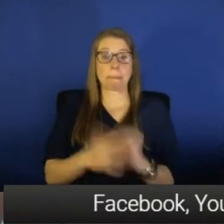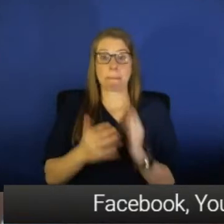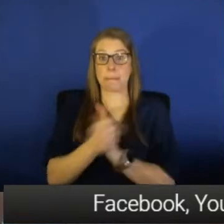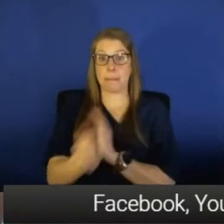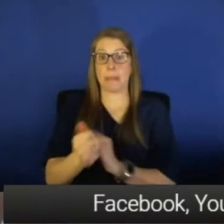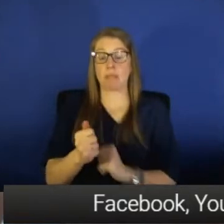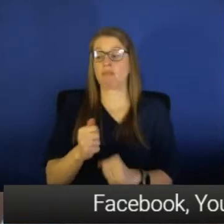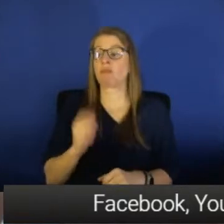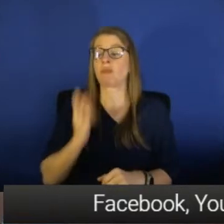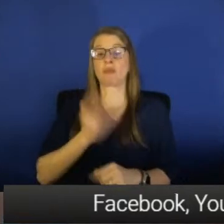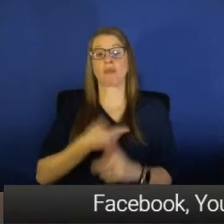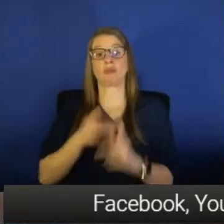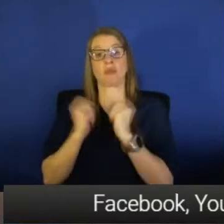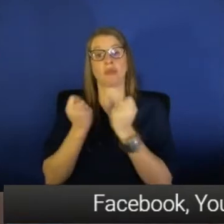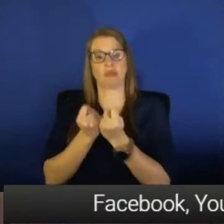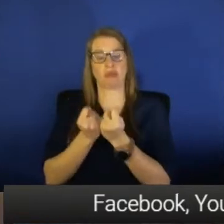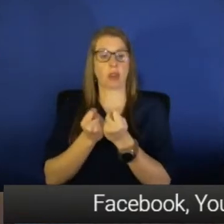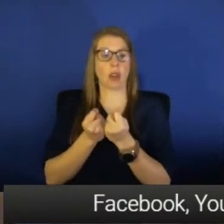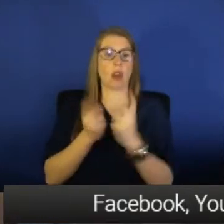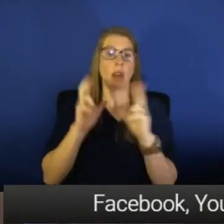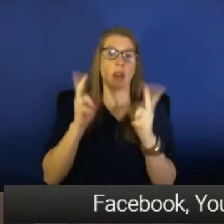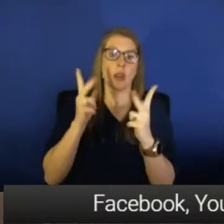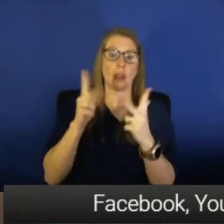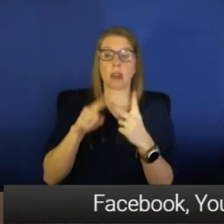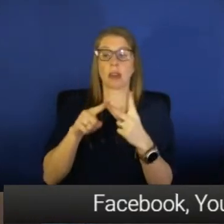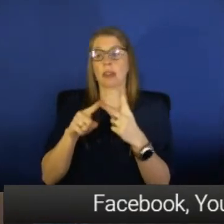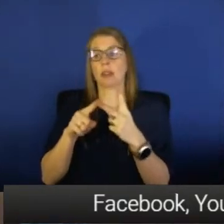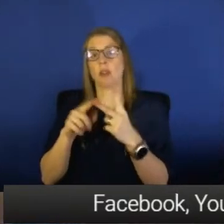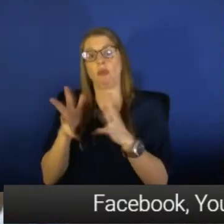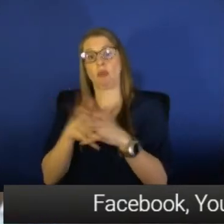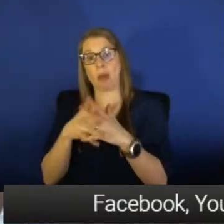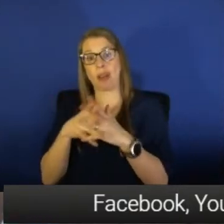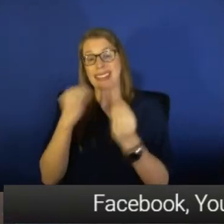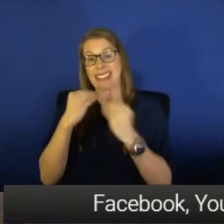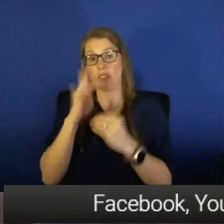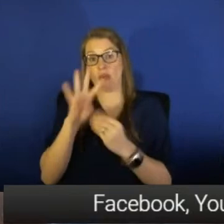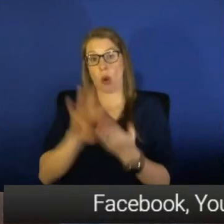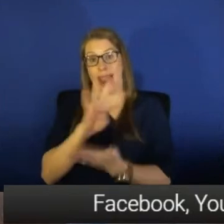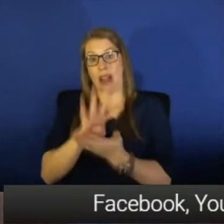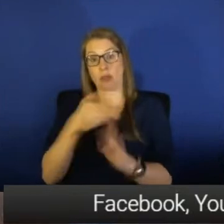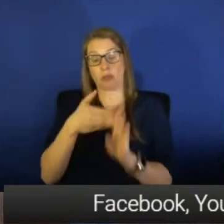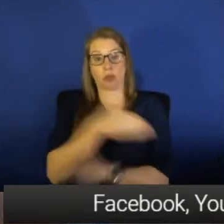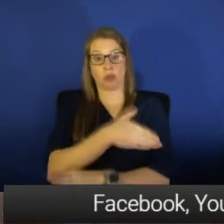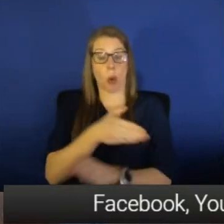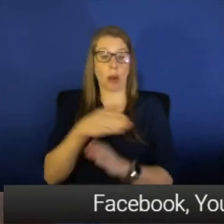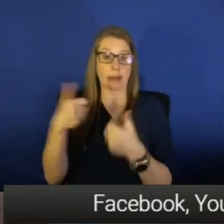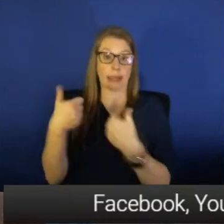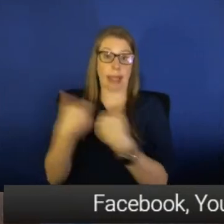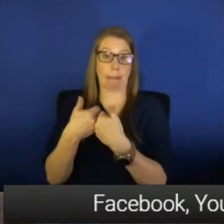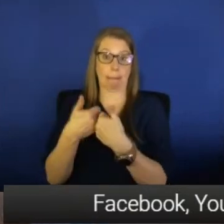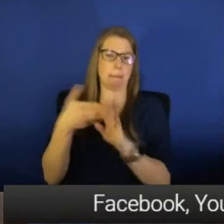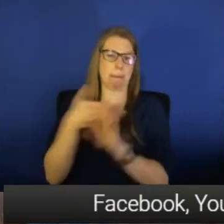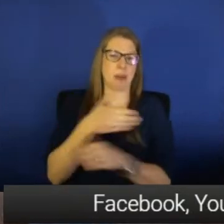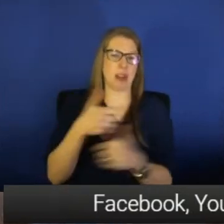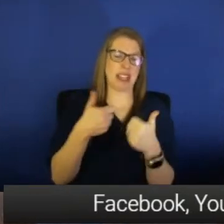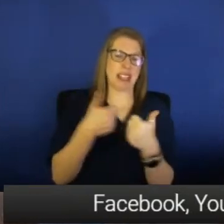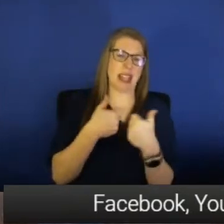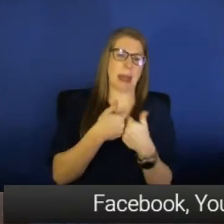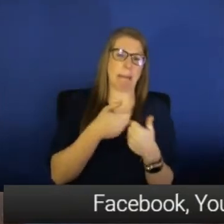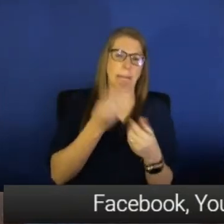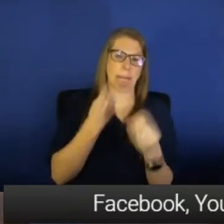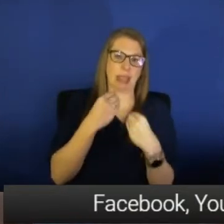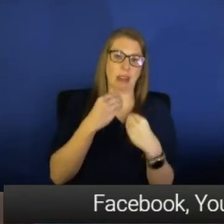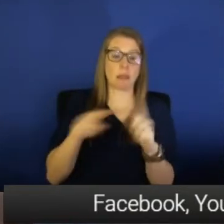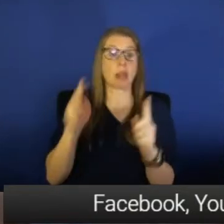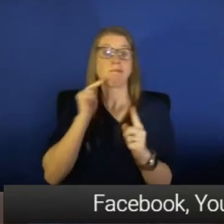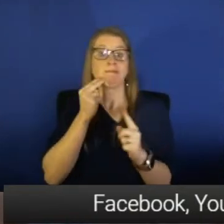typically, including basketball, football, eat 4 hours before the game. So that's when their pregame meal is. But their nutrition is